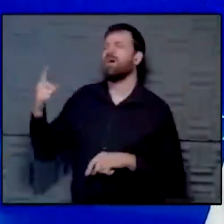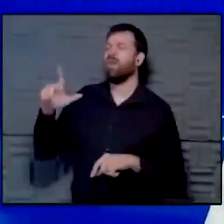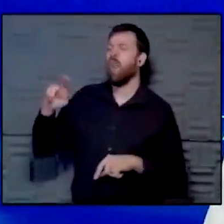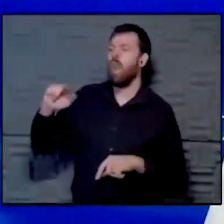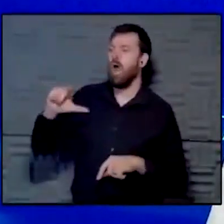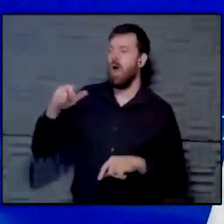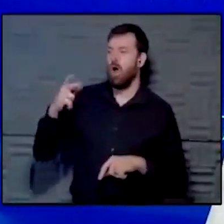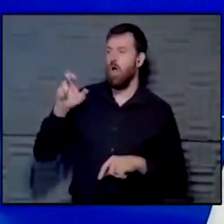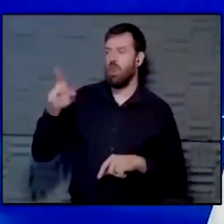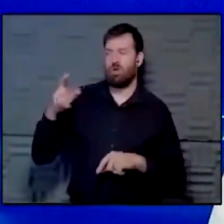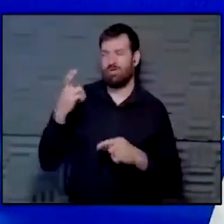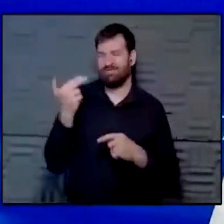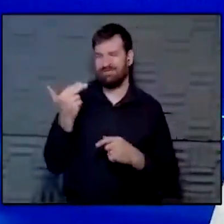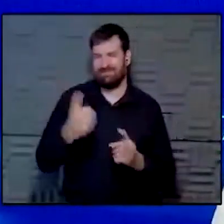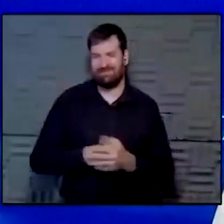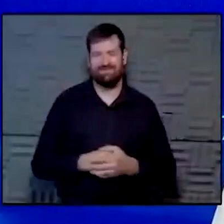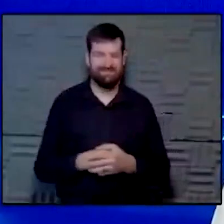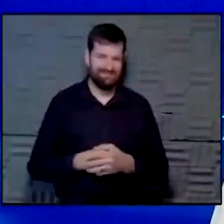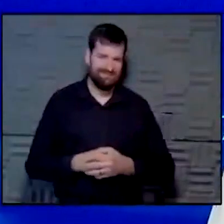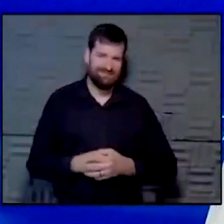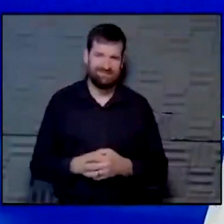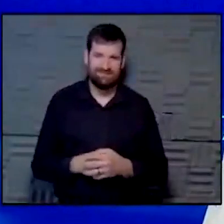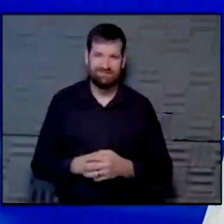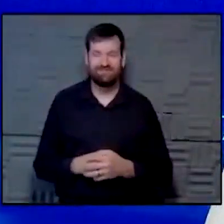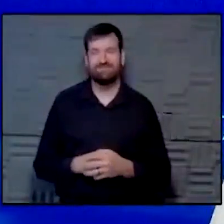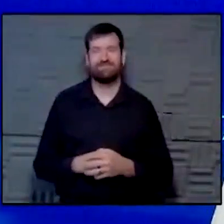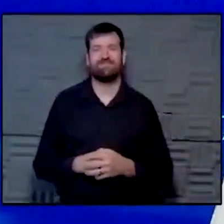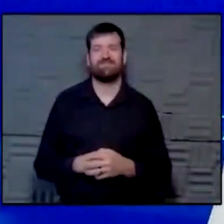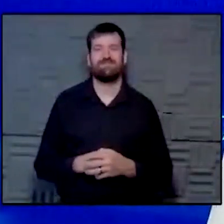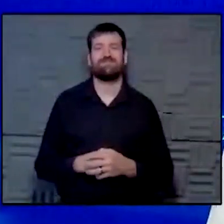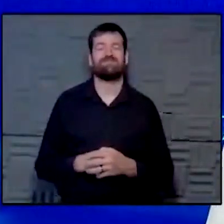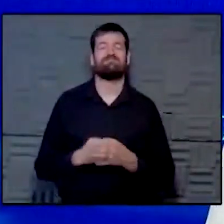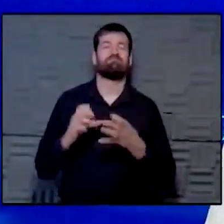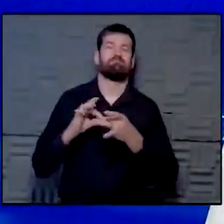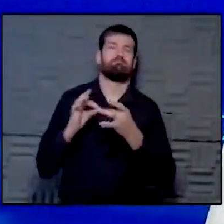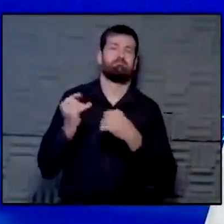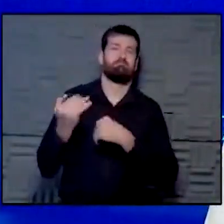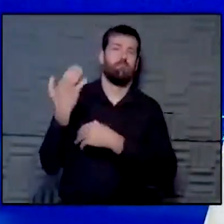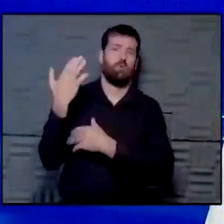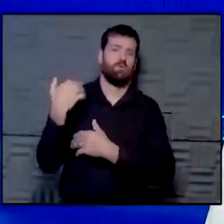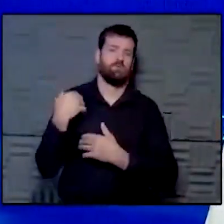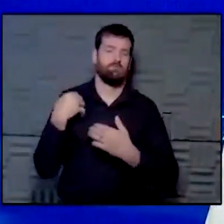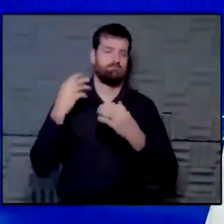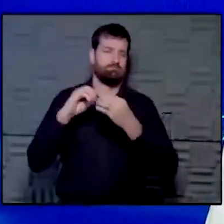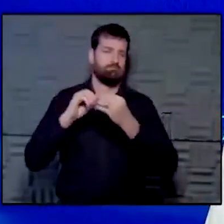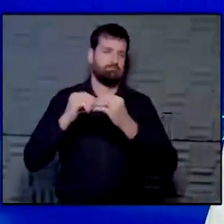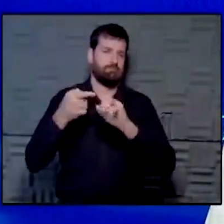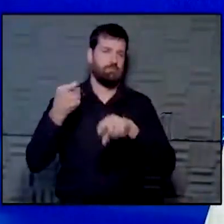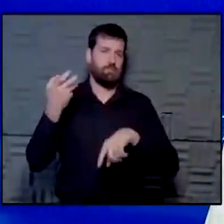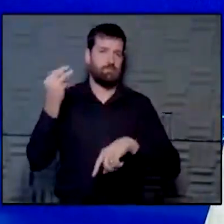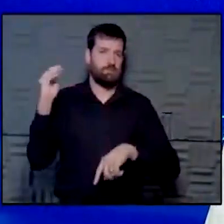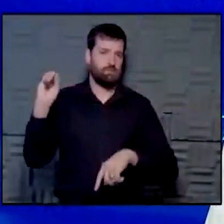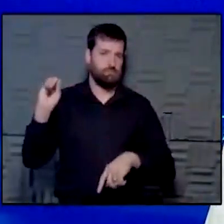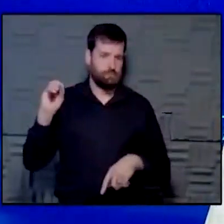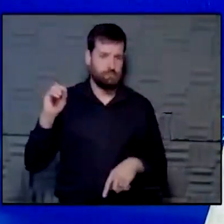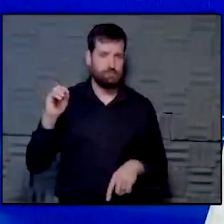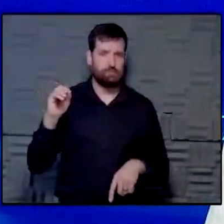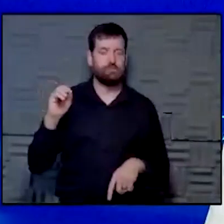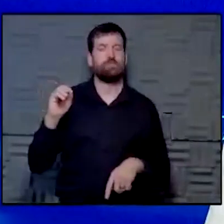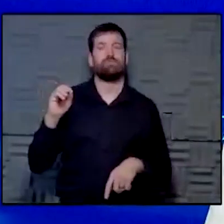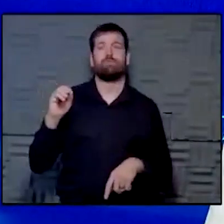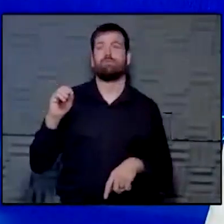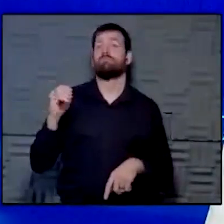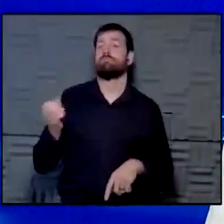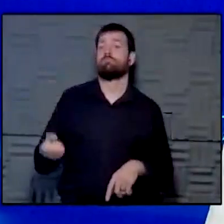haulers. questions I wanted to get. We were saying this morning that we got numbers from Missouri of how